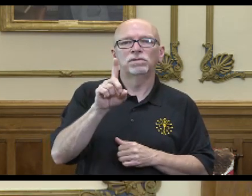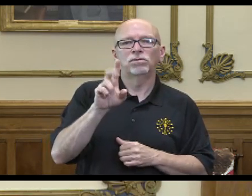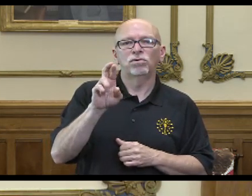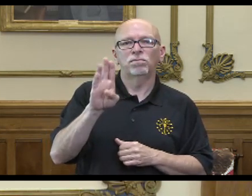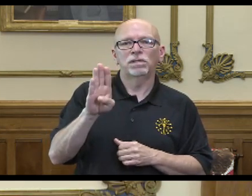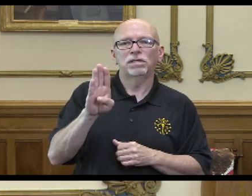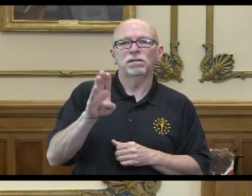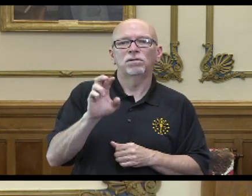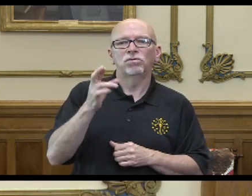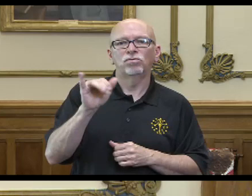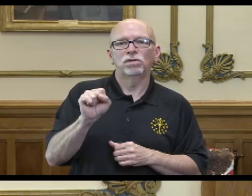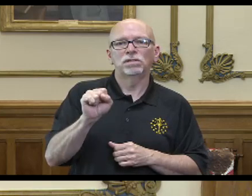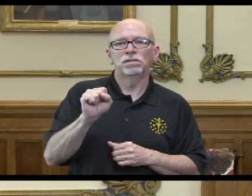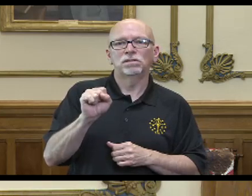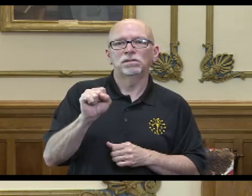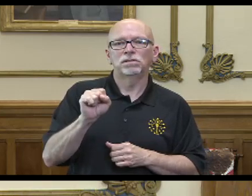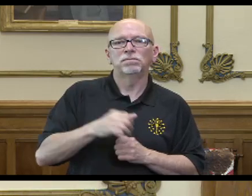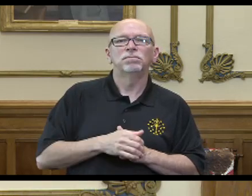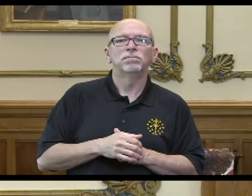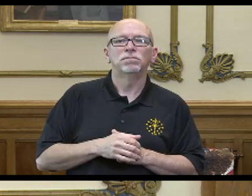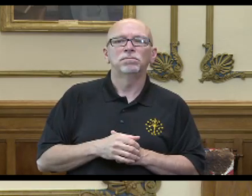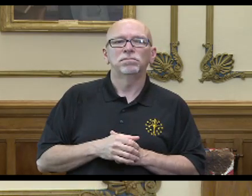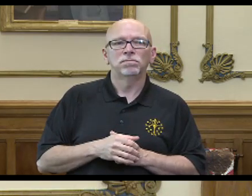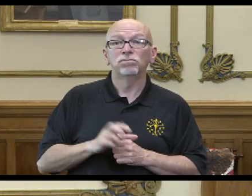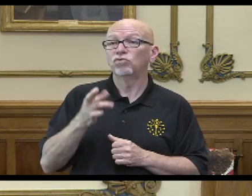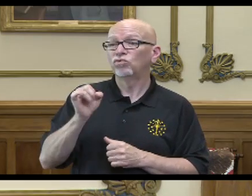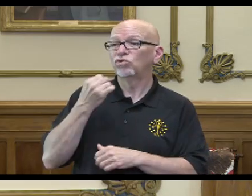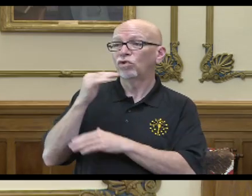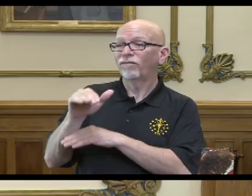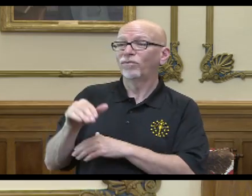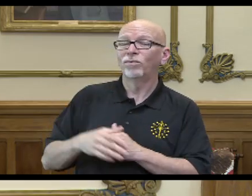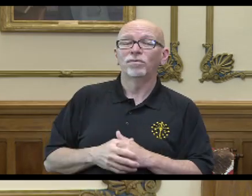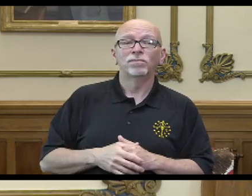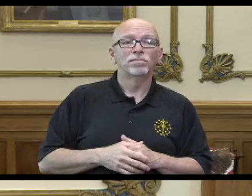WDRB, Chris. Chris, good afternoon.